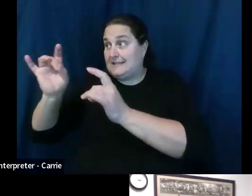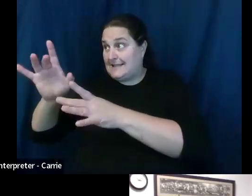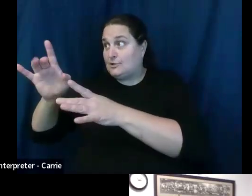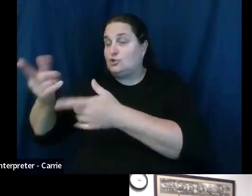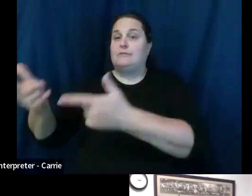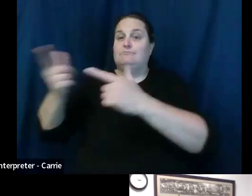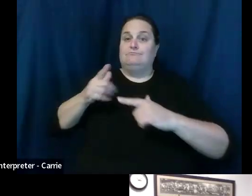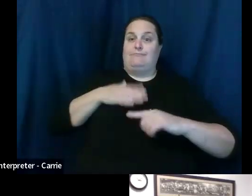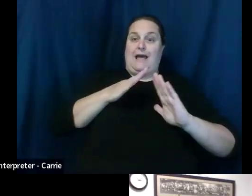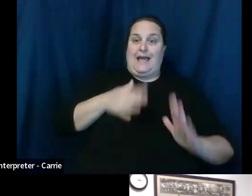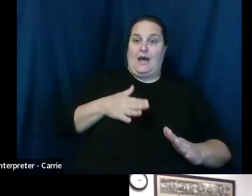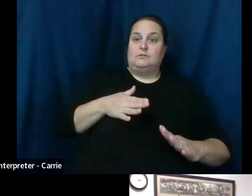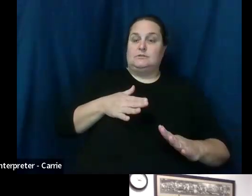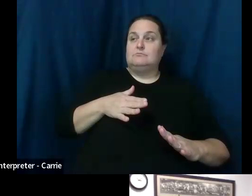everybody.